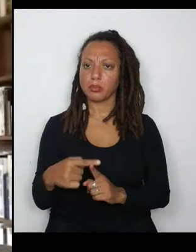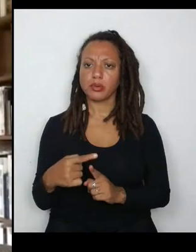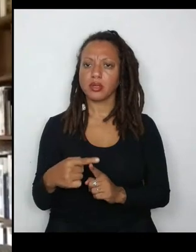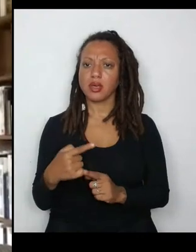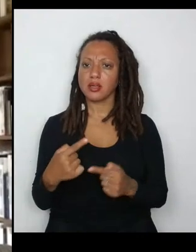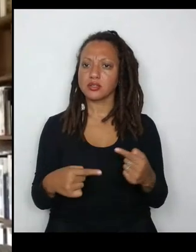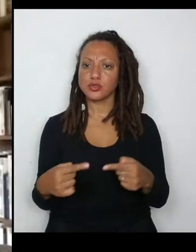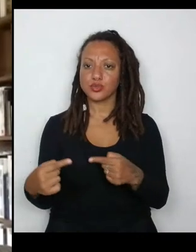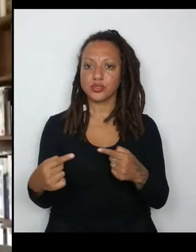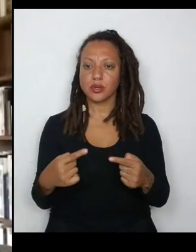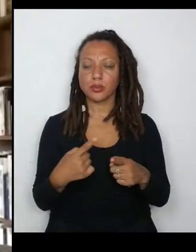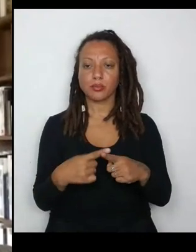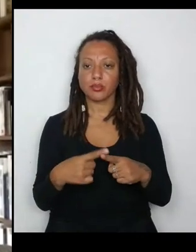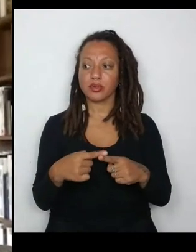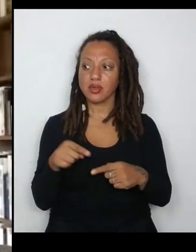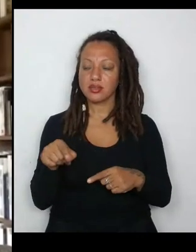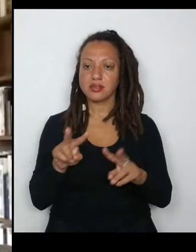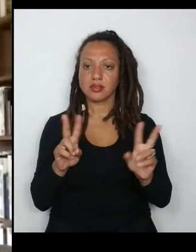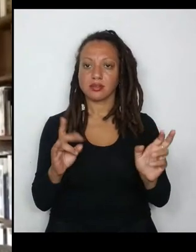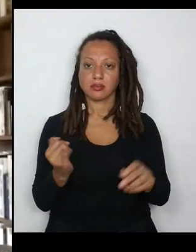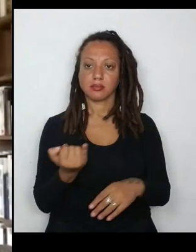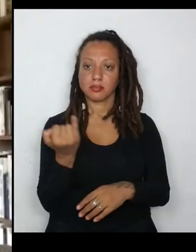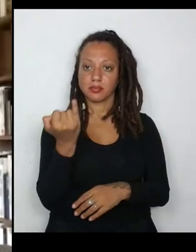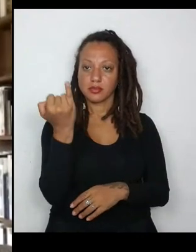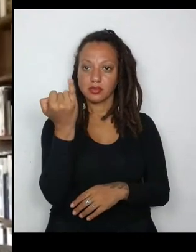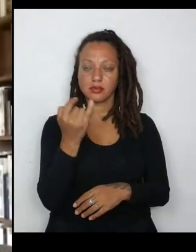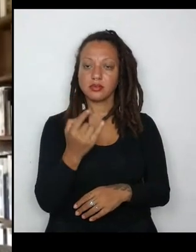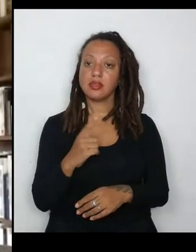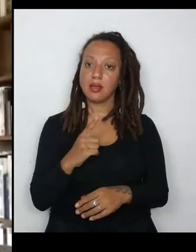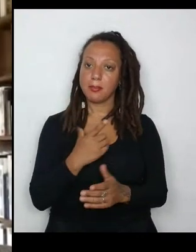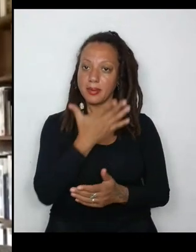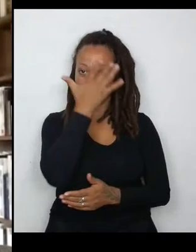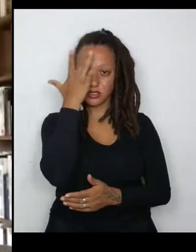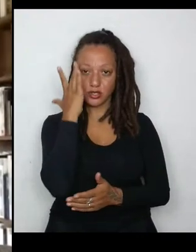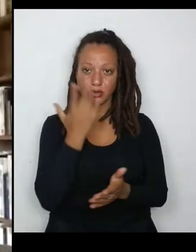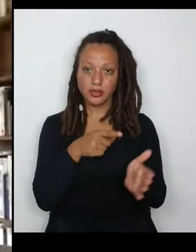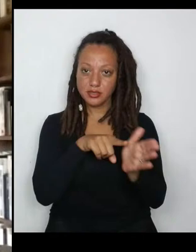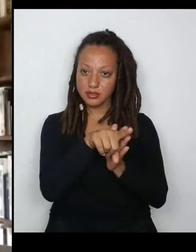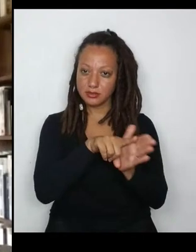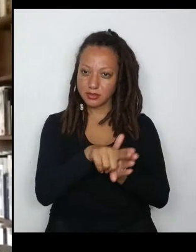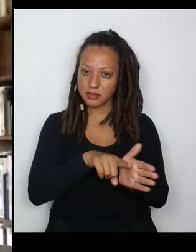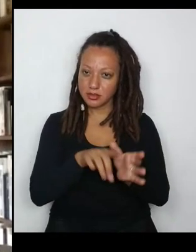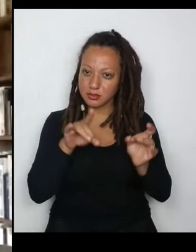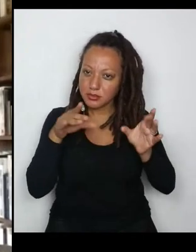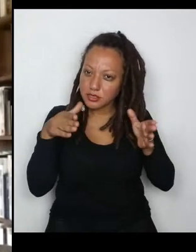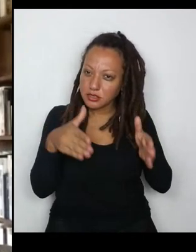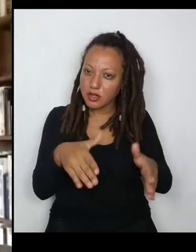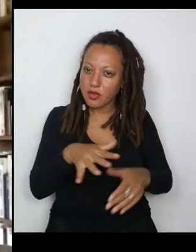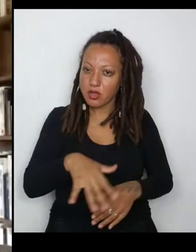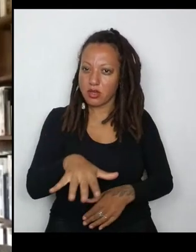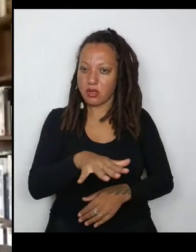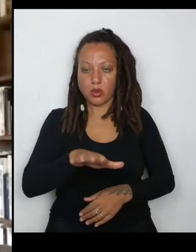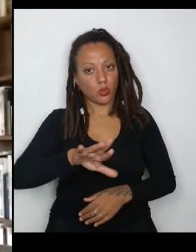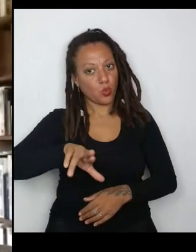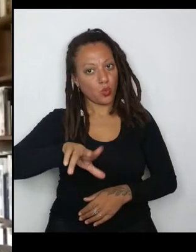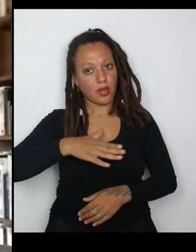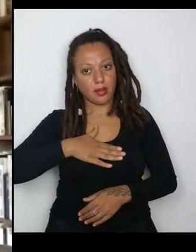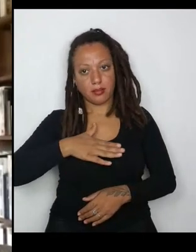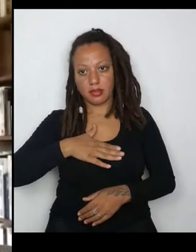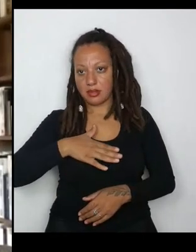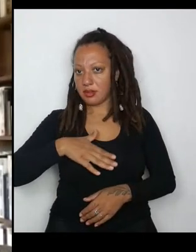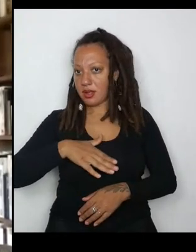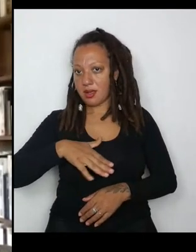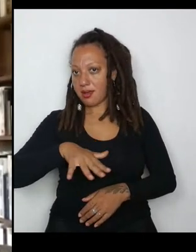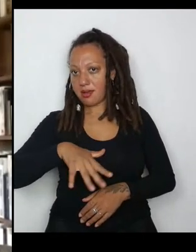scholars who are doing work specifically on this area it's not my area of expertise at all some of the